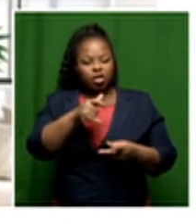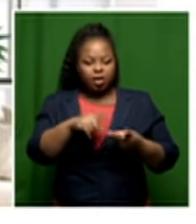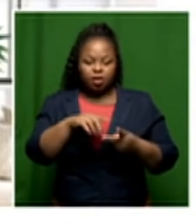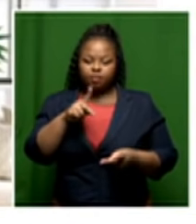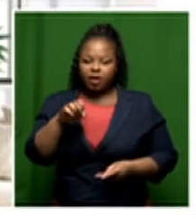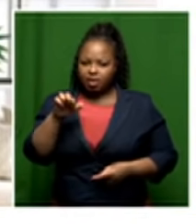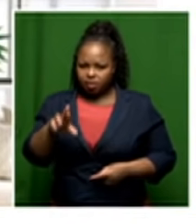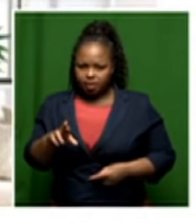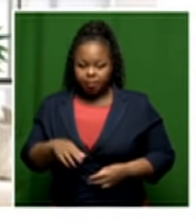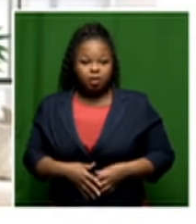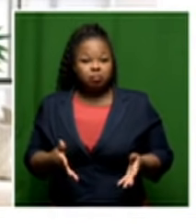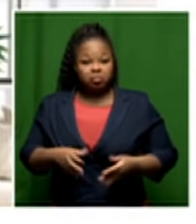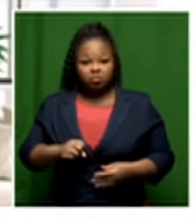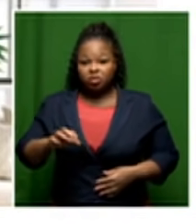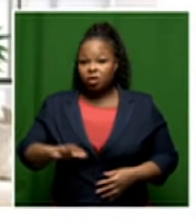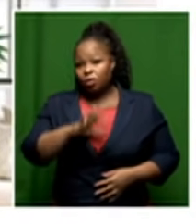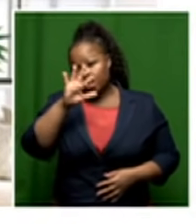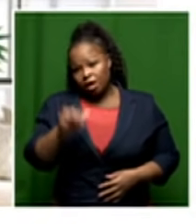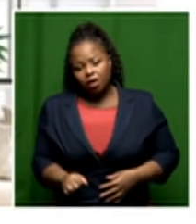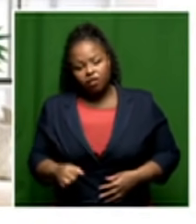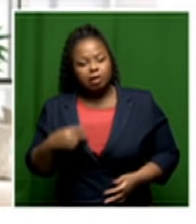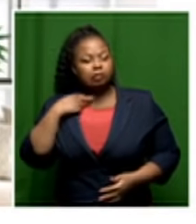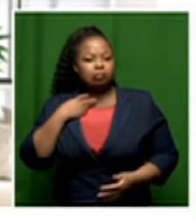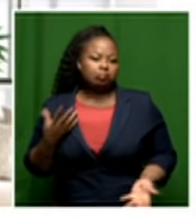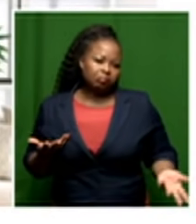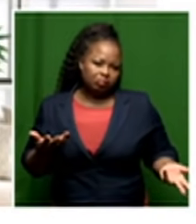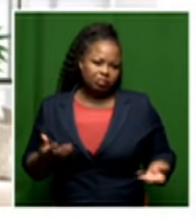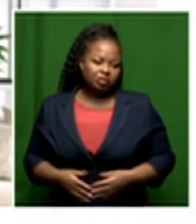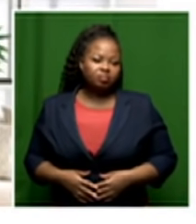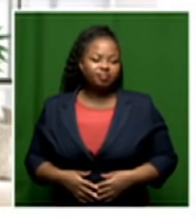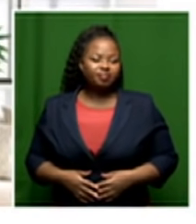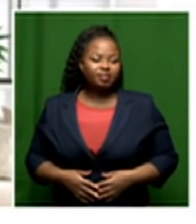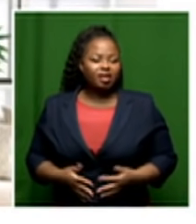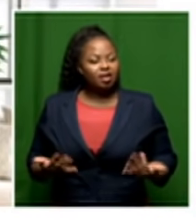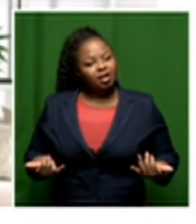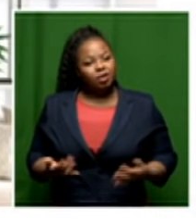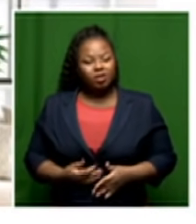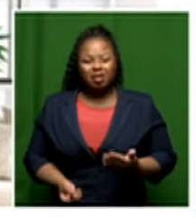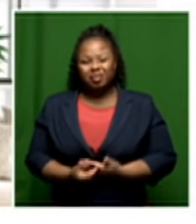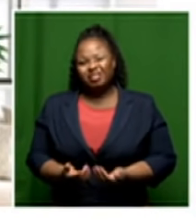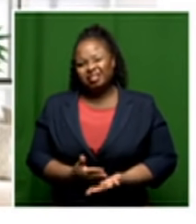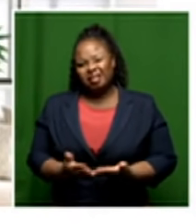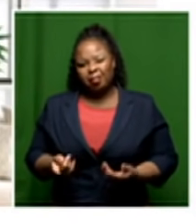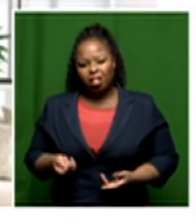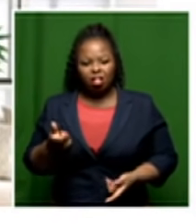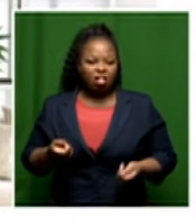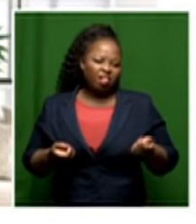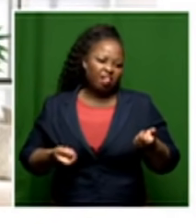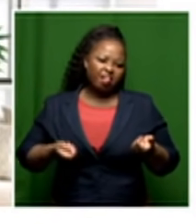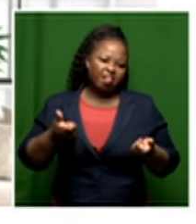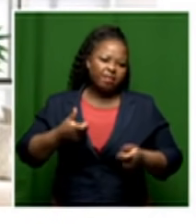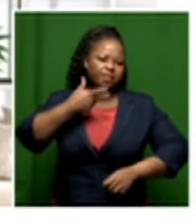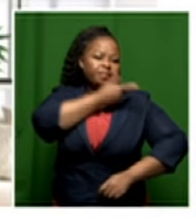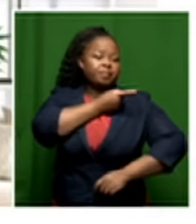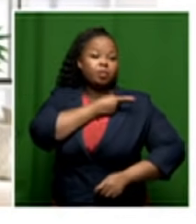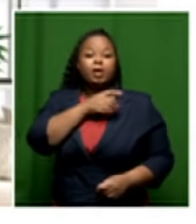So in the South African context, we unfortunately are still at a point where very few people have been vaccinated. And therefore, even after you've